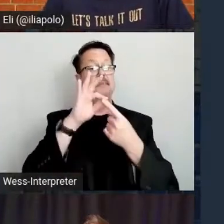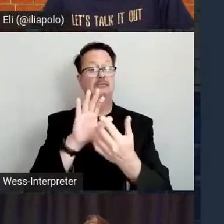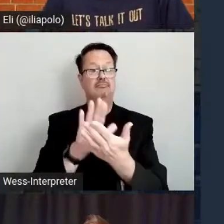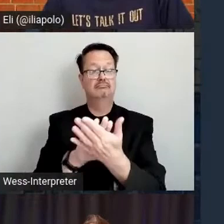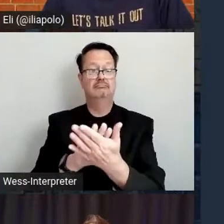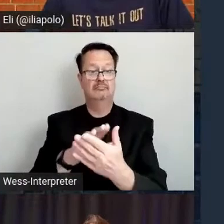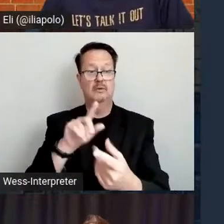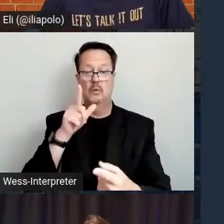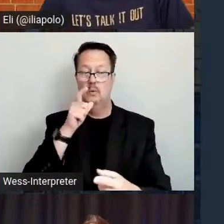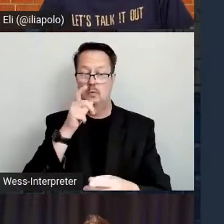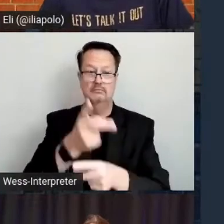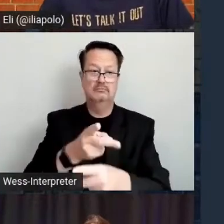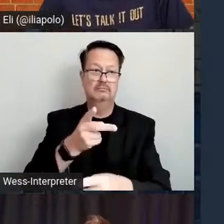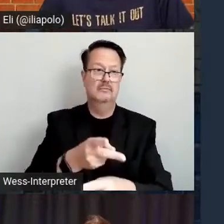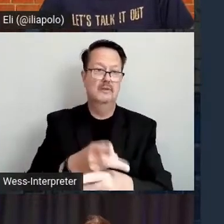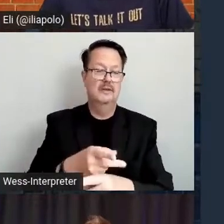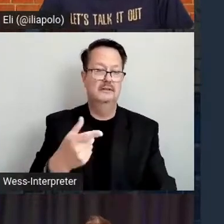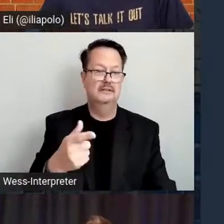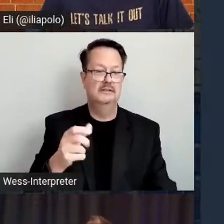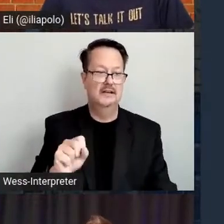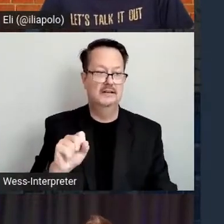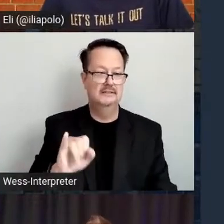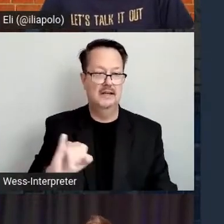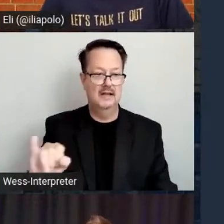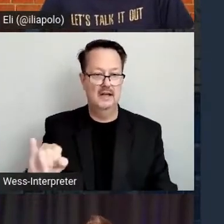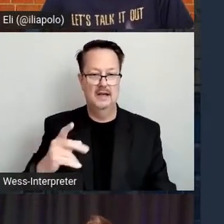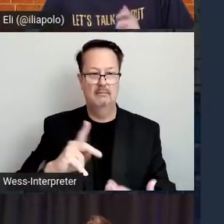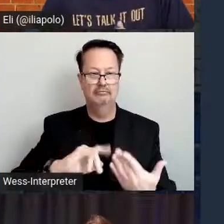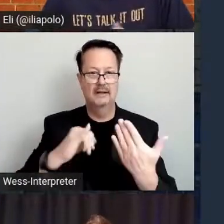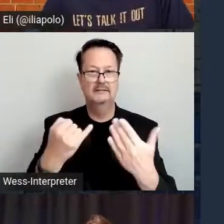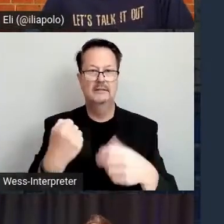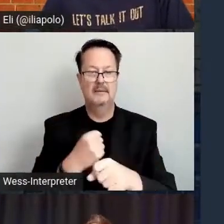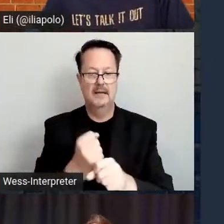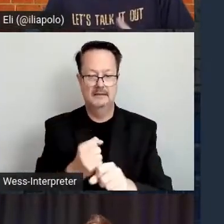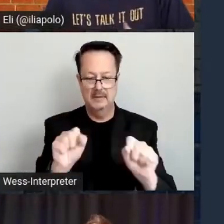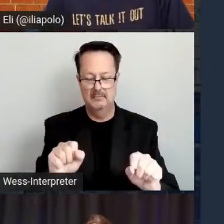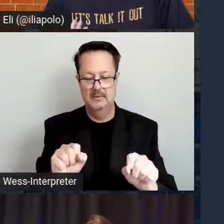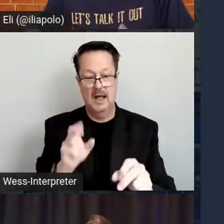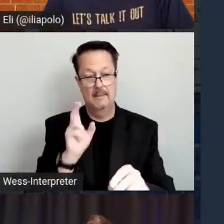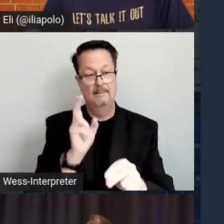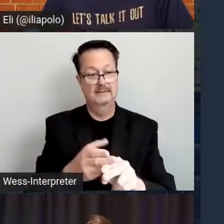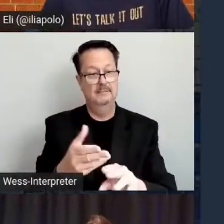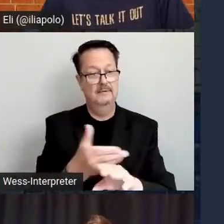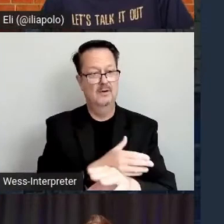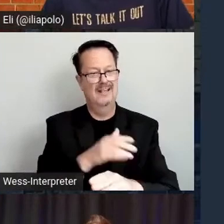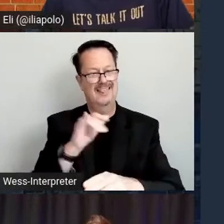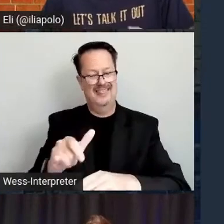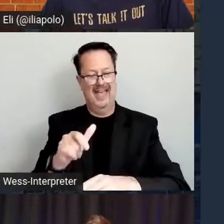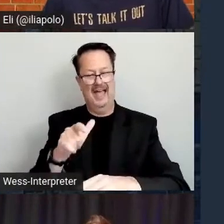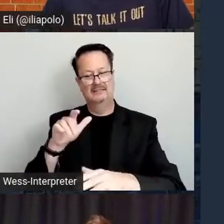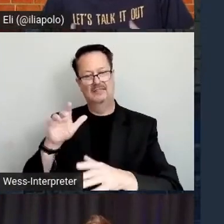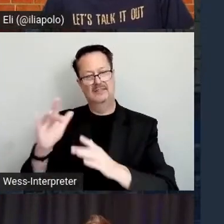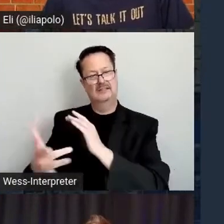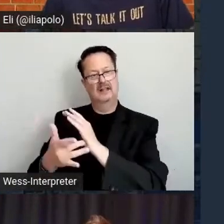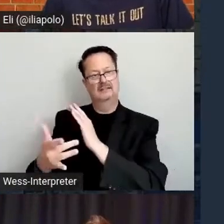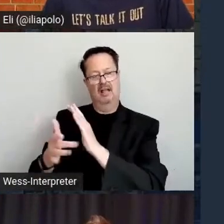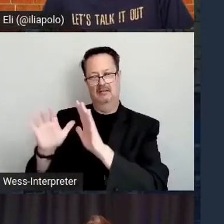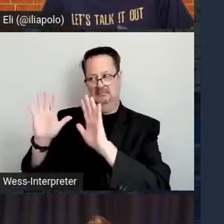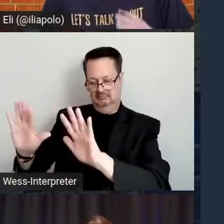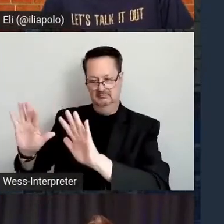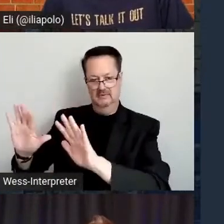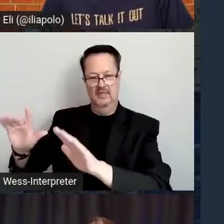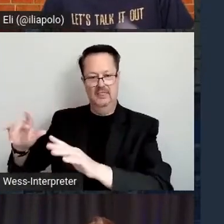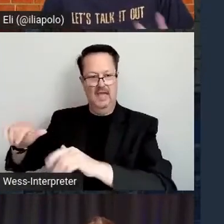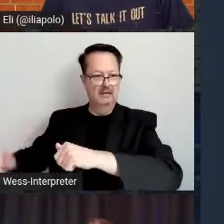maintainers of the JSII project, which makes this all possible. I mentioned this before. This is the underlying technology that also powers the